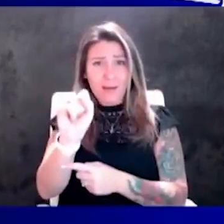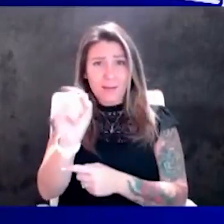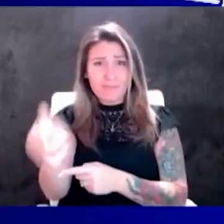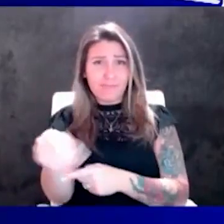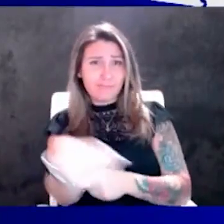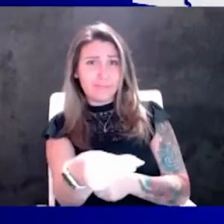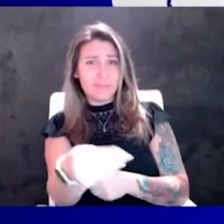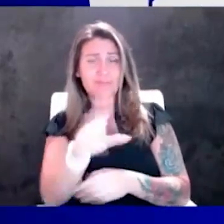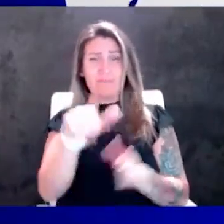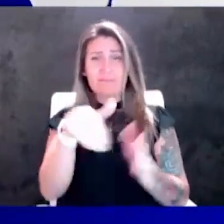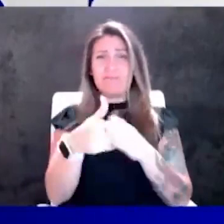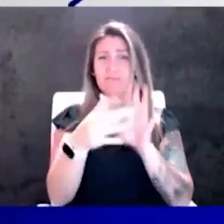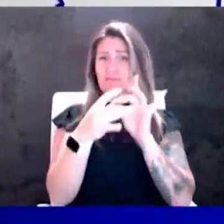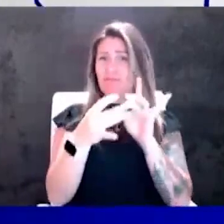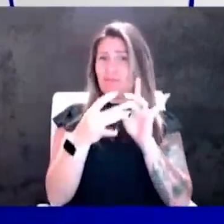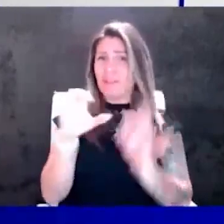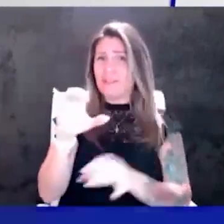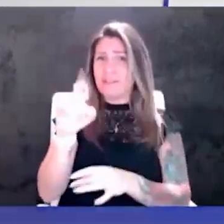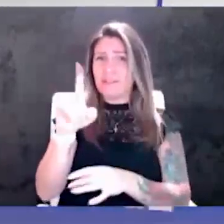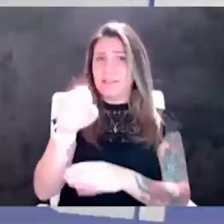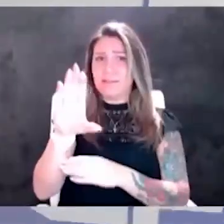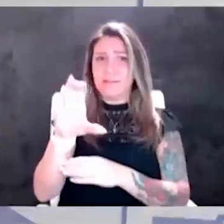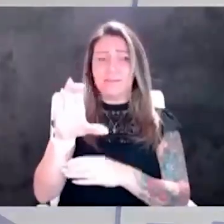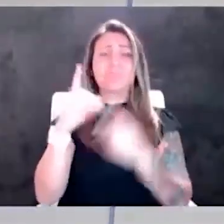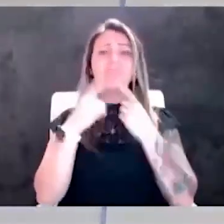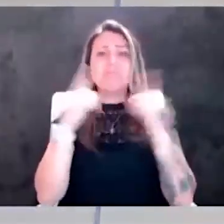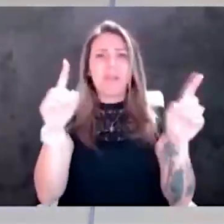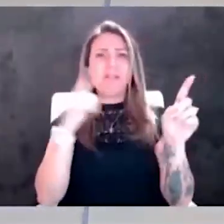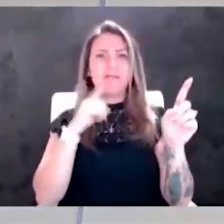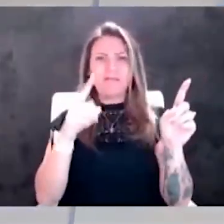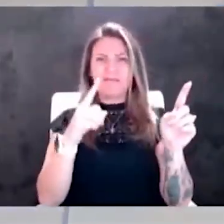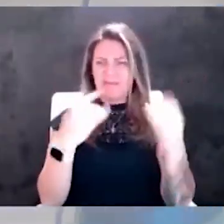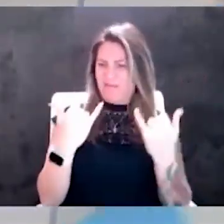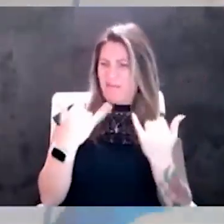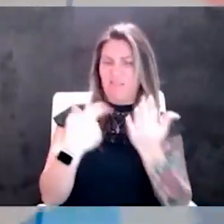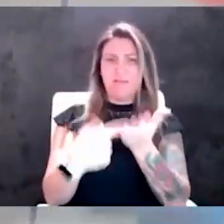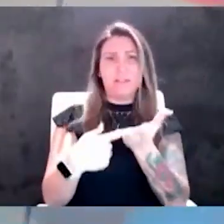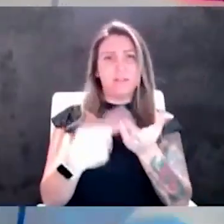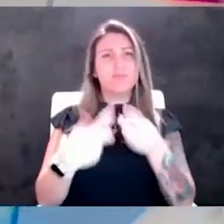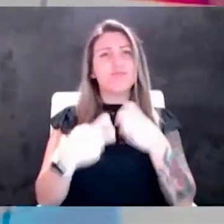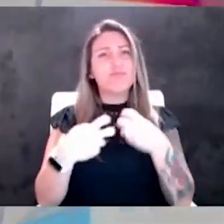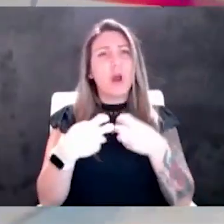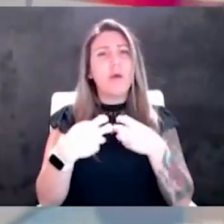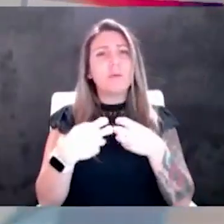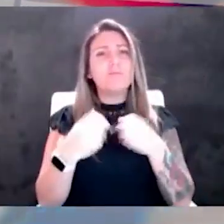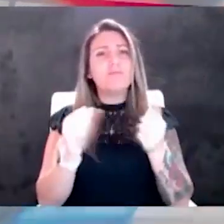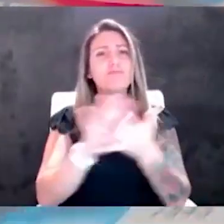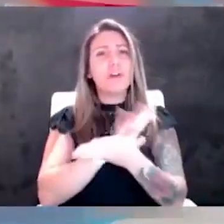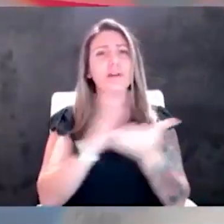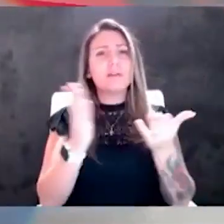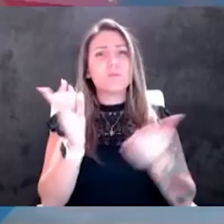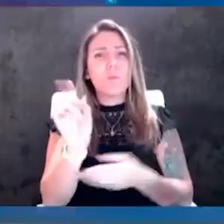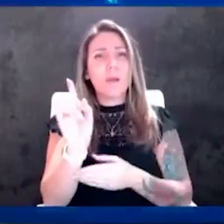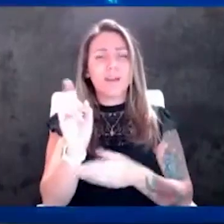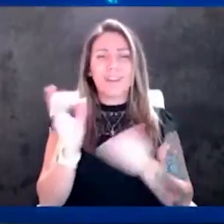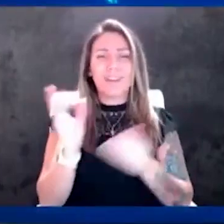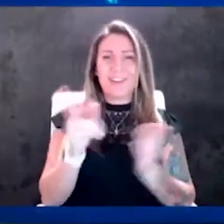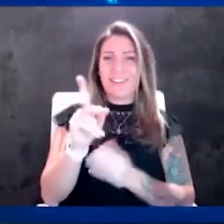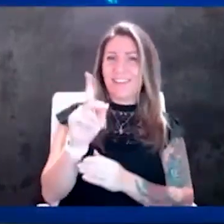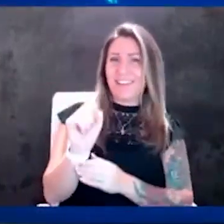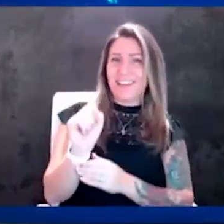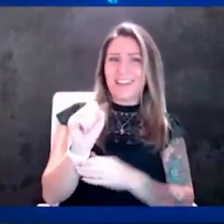CDC. Today we're going to talk about the problems it's causing right here in Kansas. So make sure to get your questions sent in to us on